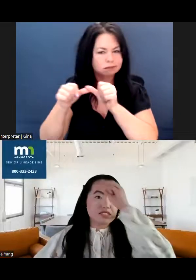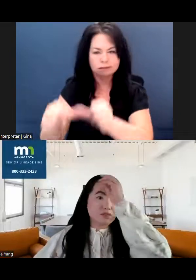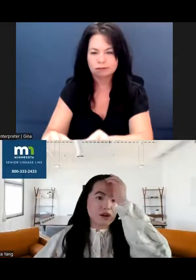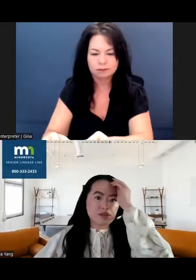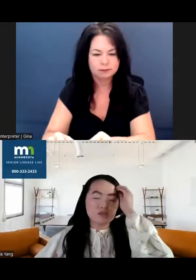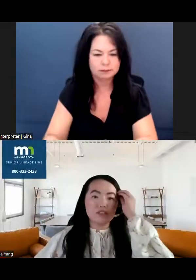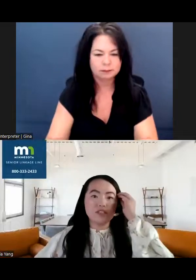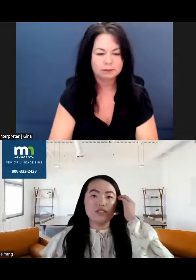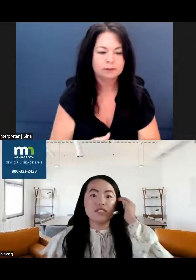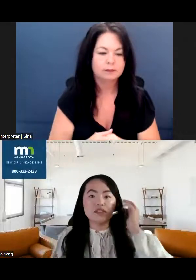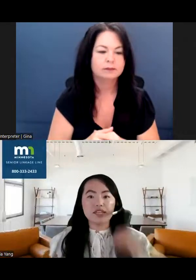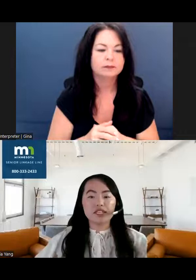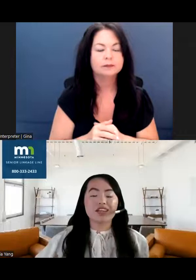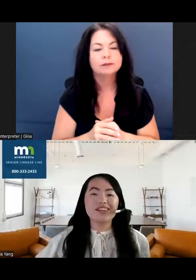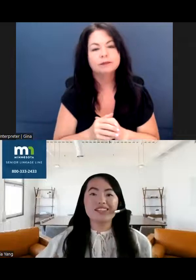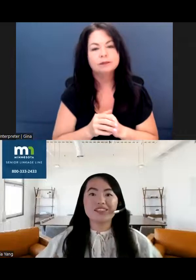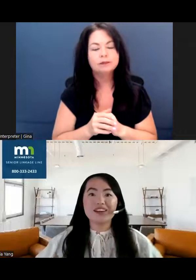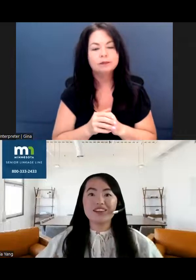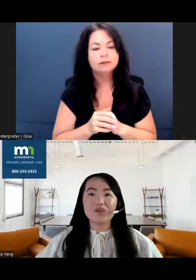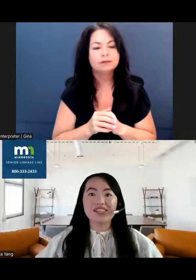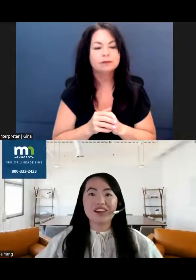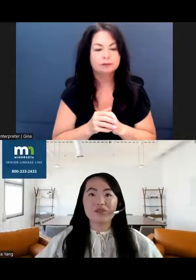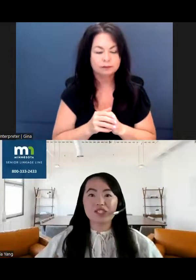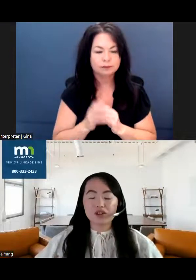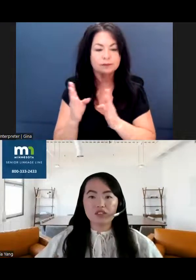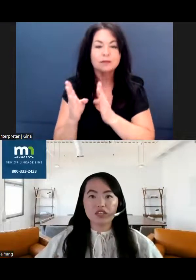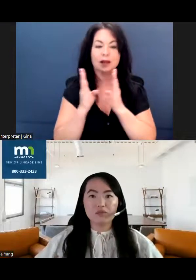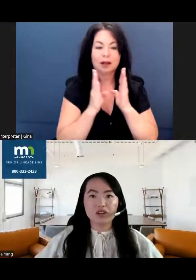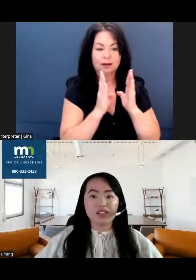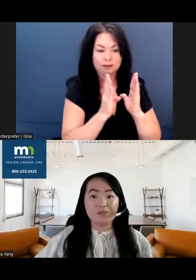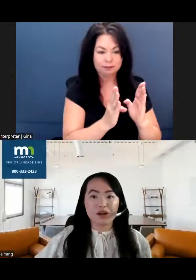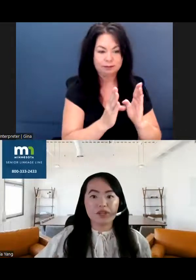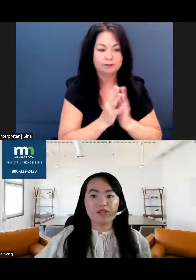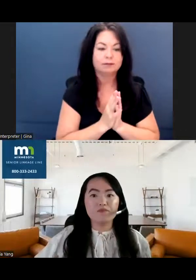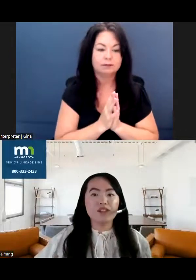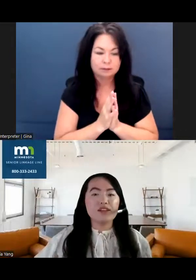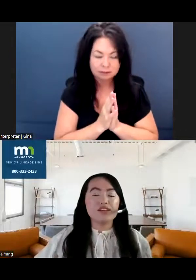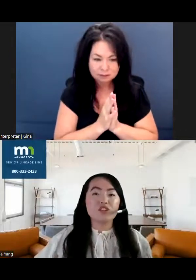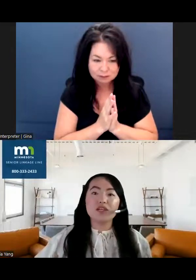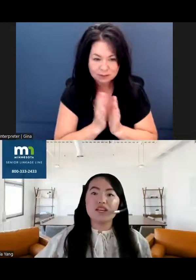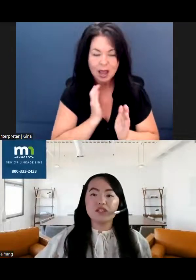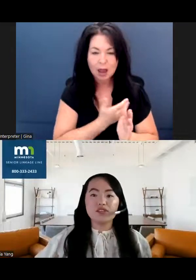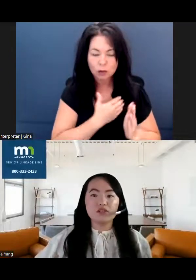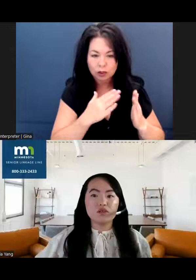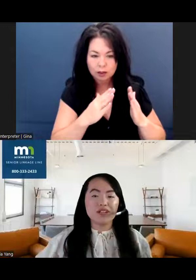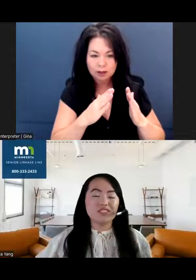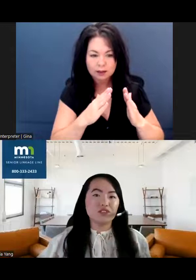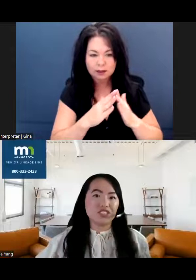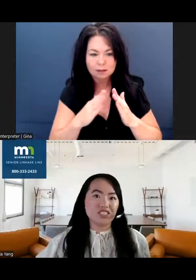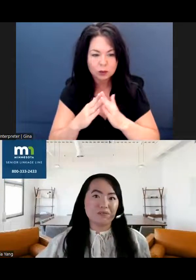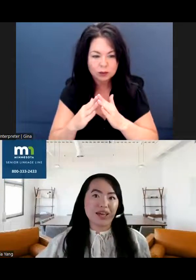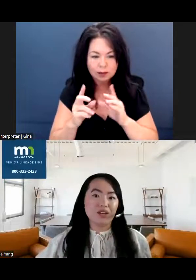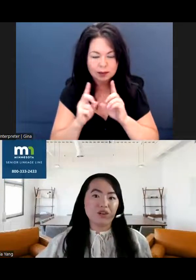The next department within the Senior LinkAge LiNE is known as our Return to Community department. So when an individual wants